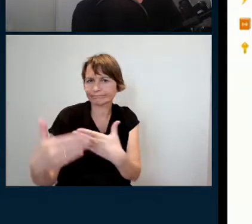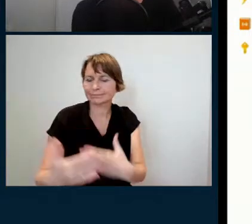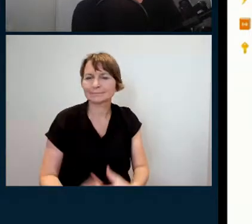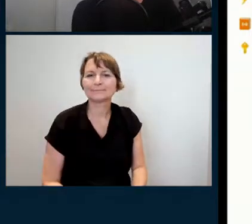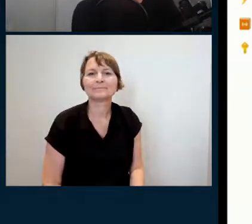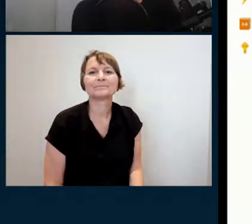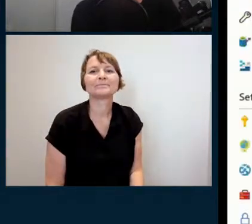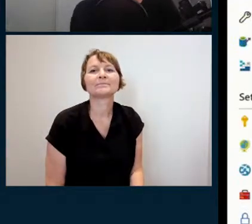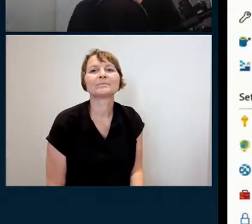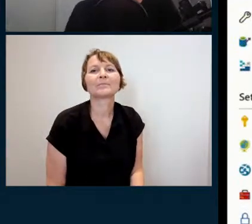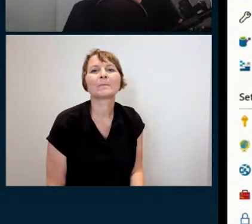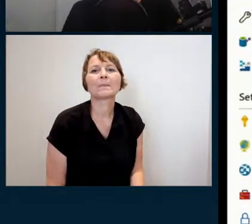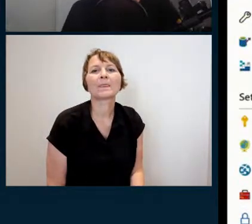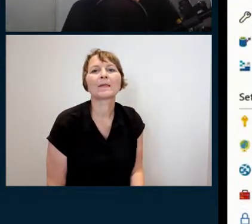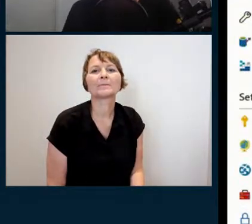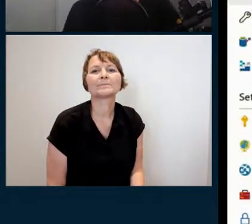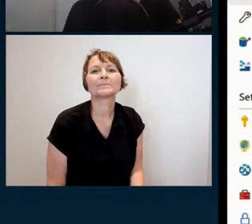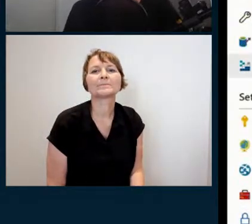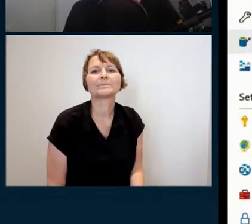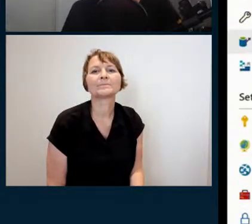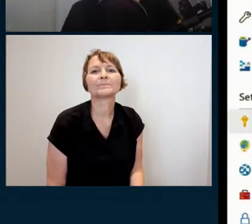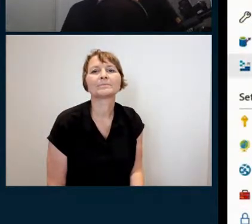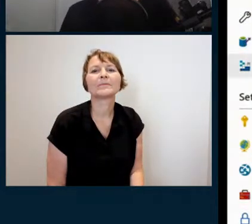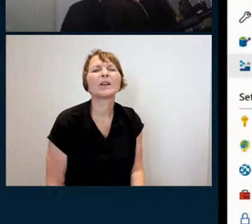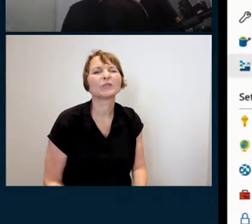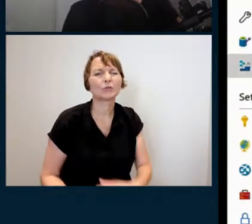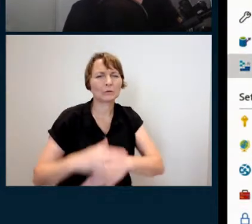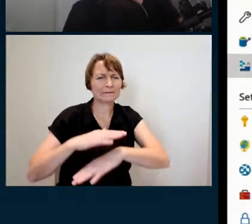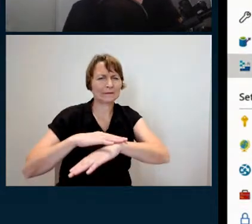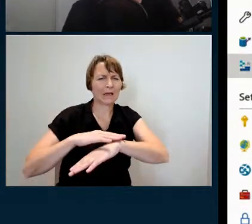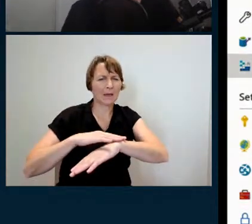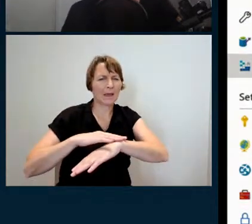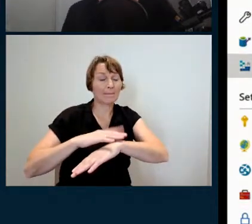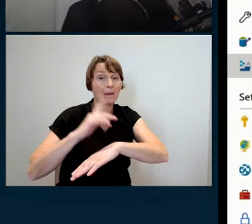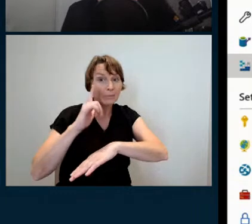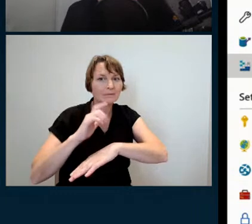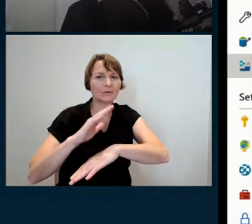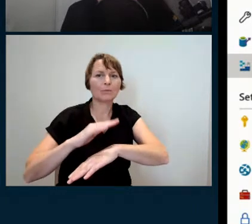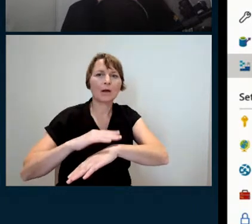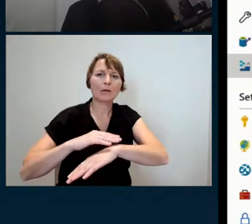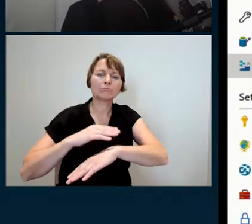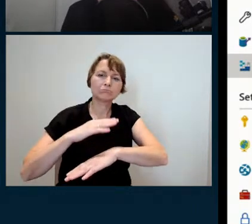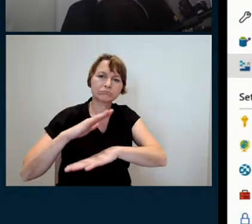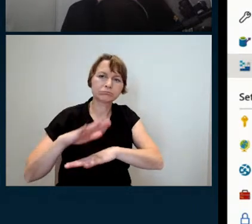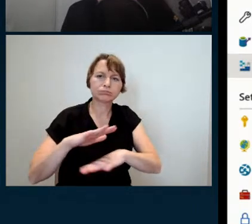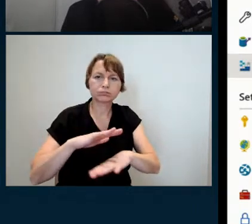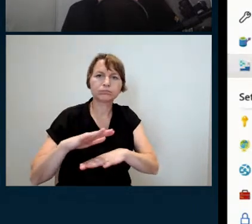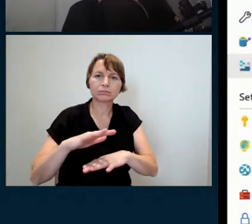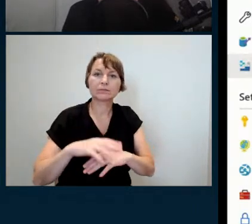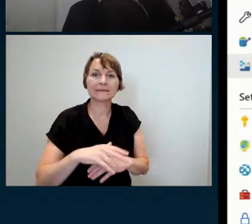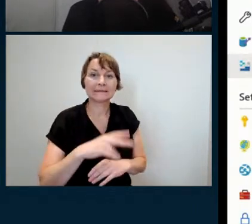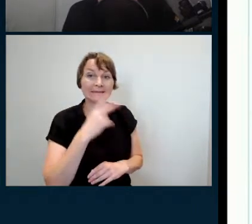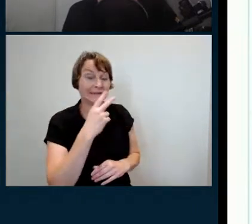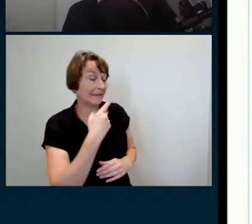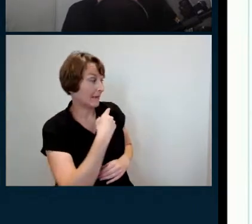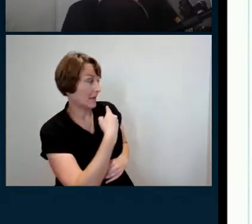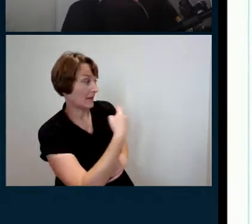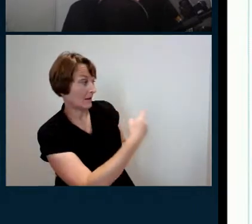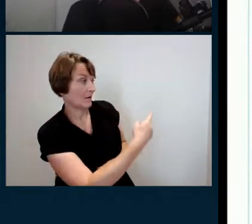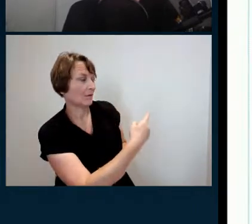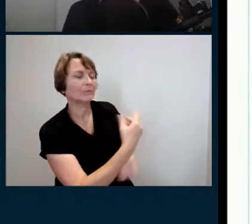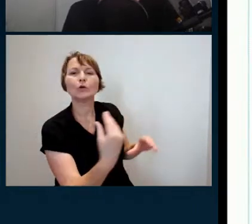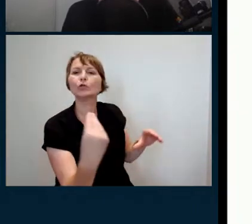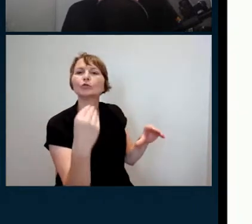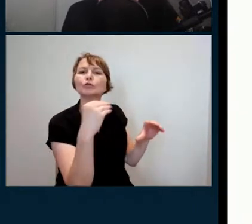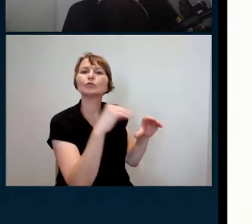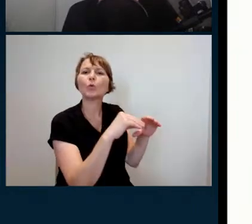And it's going to perform a cold start, so it's going to take a bit of time. In the meantime, we'll look at Storage Explorer within that storage account.